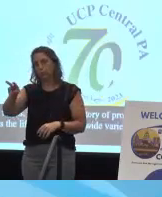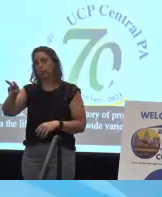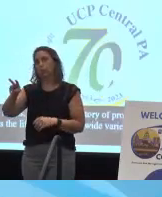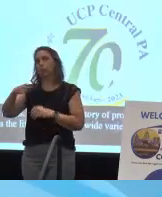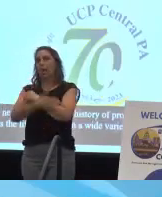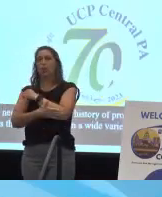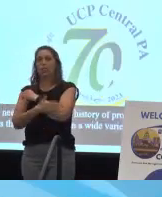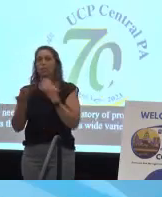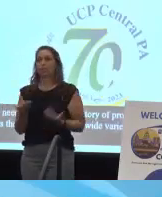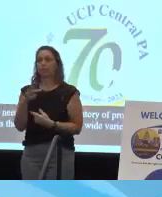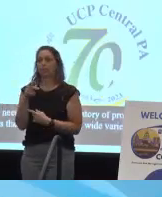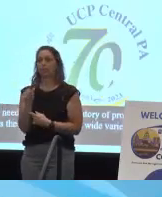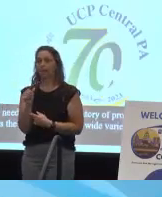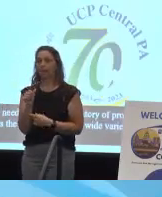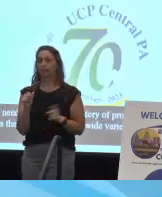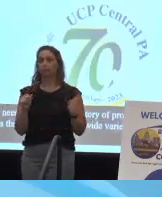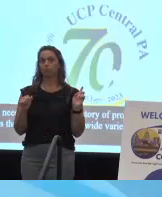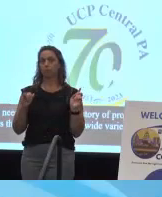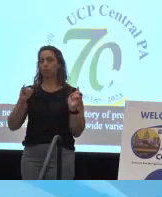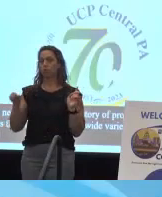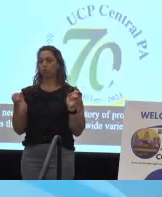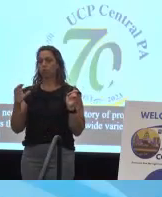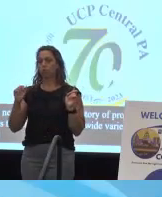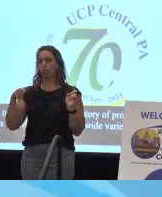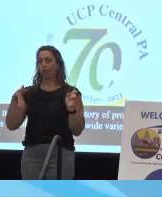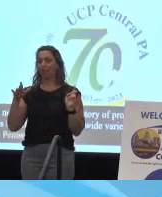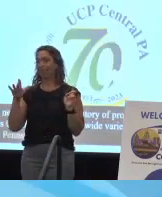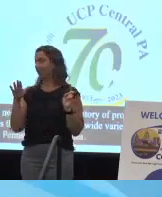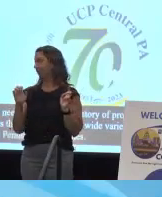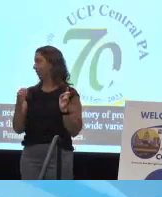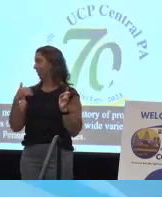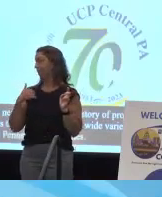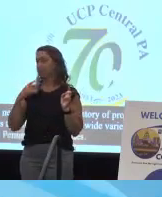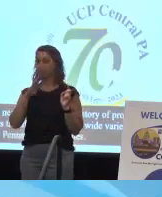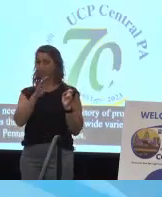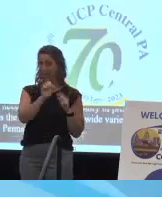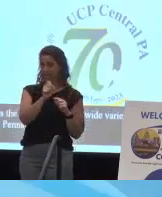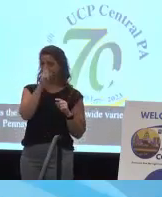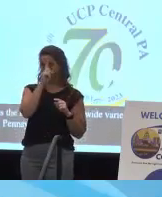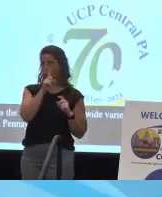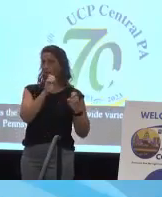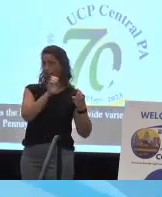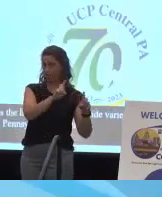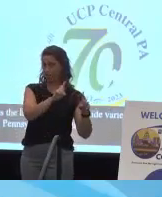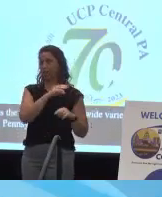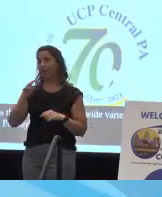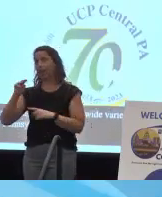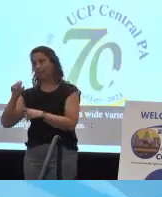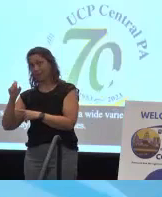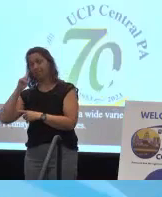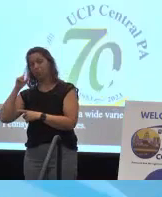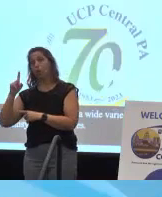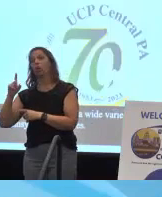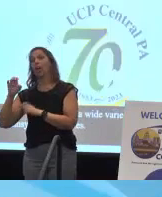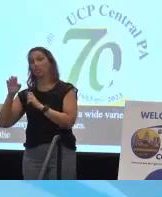counties. Jacqueline has a BS in special education and an MS in education of the hearing impaired. She